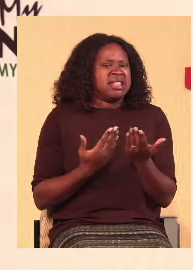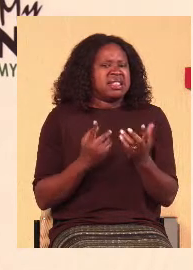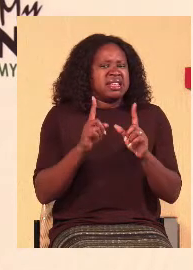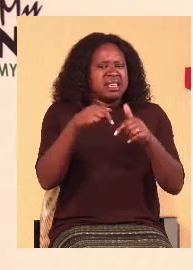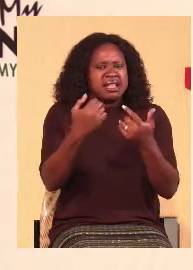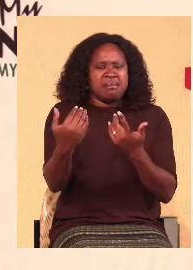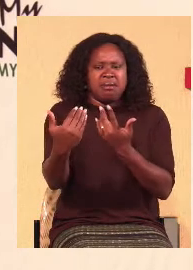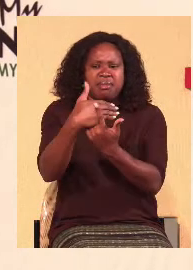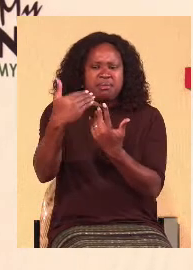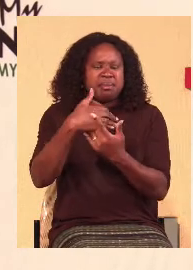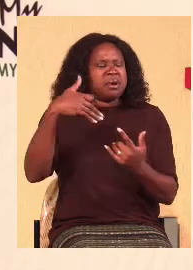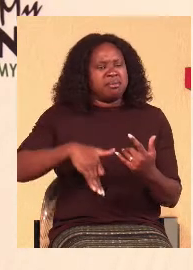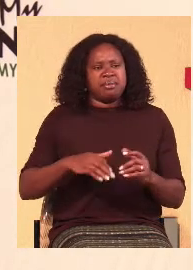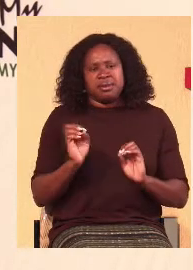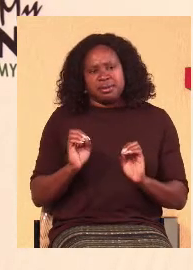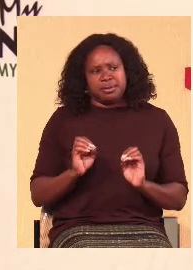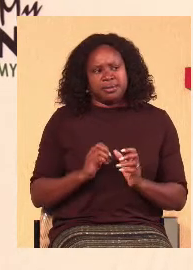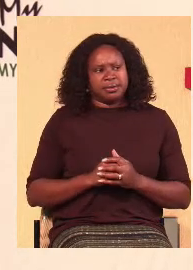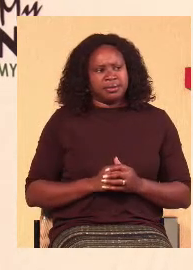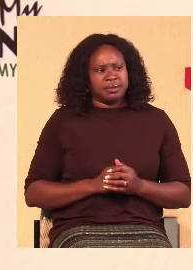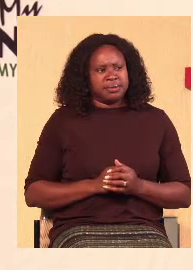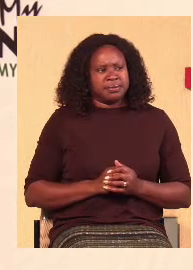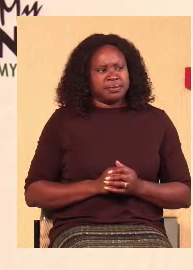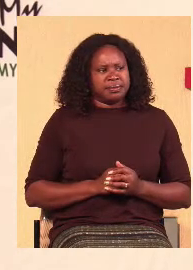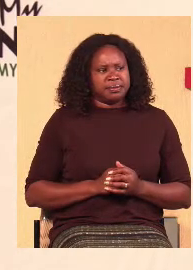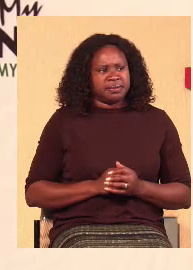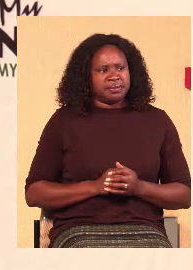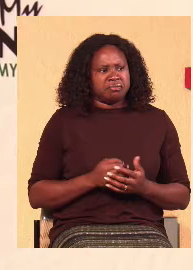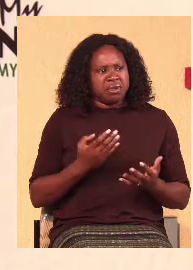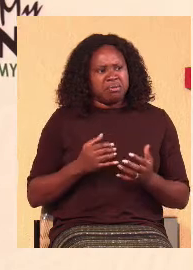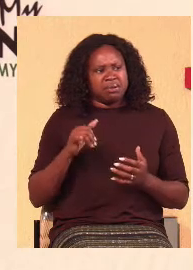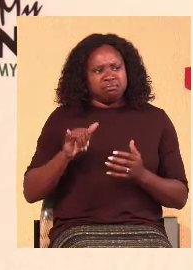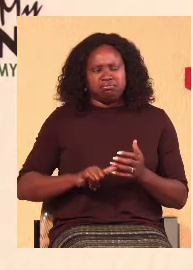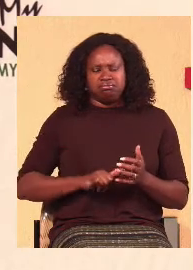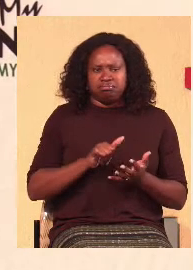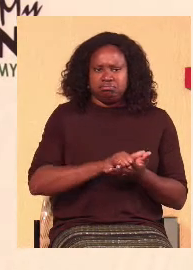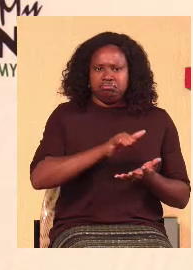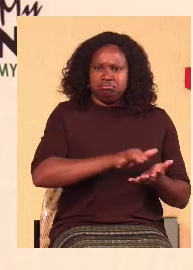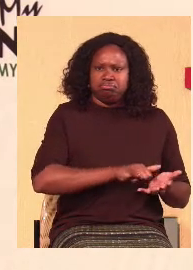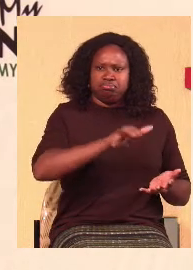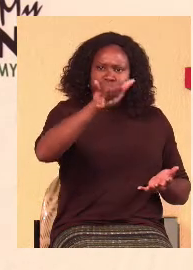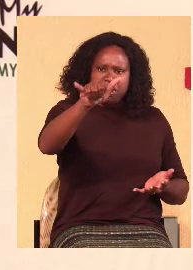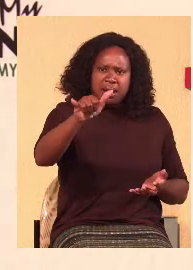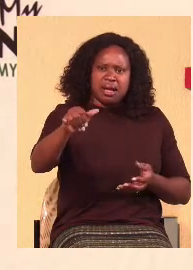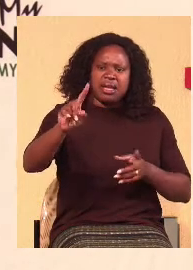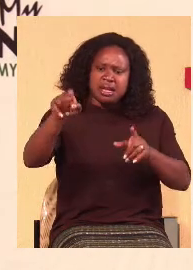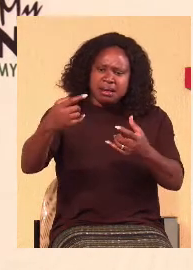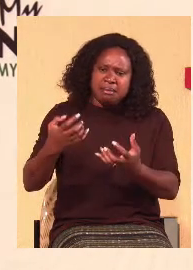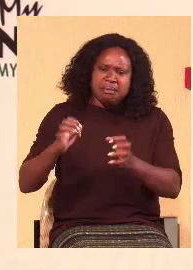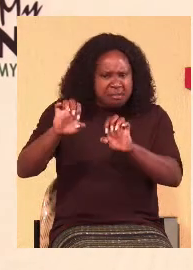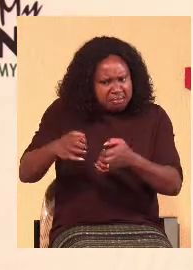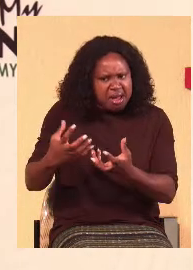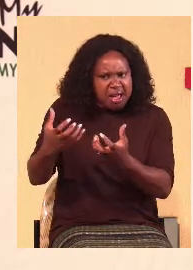into Namibia. Either you have to charter a plane to go and collect where